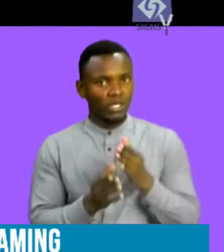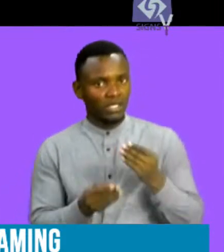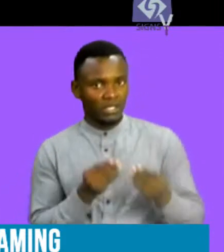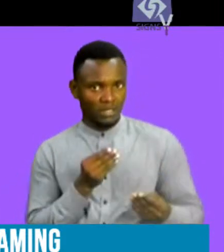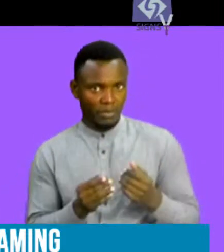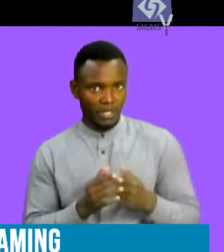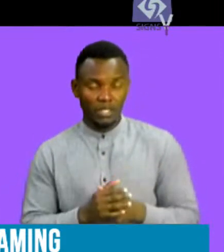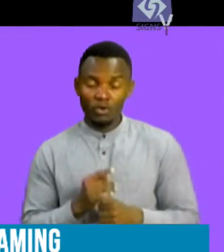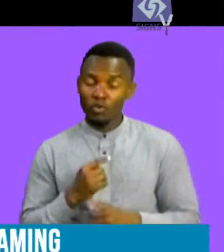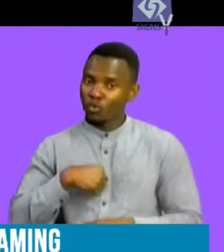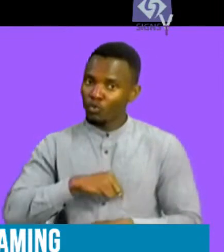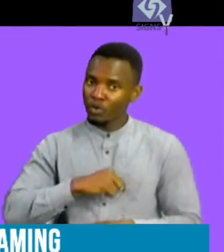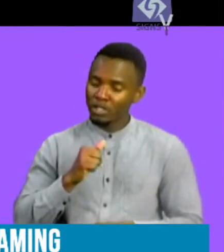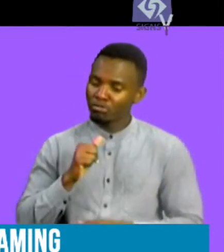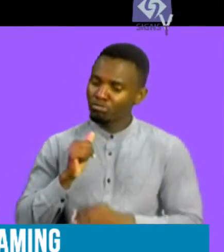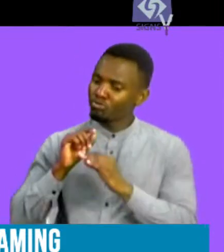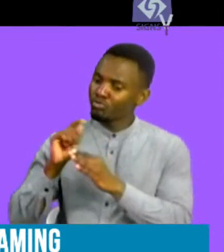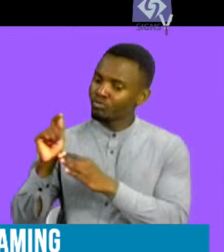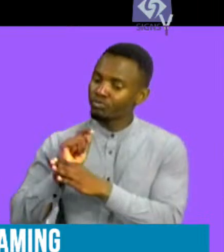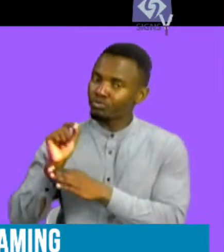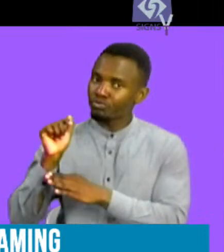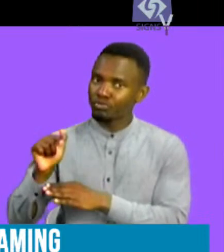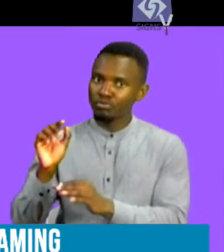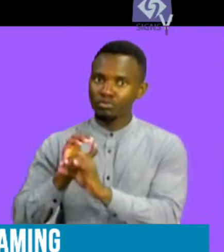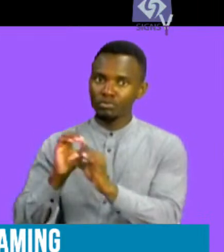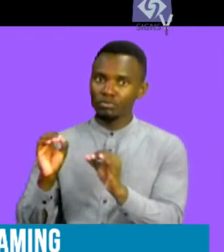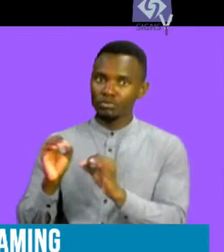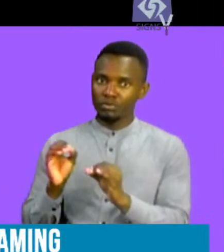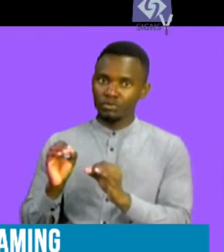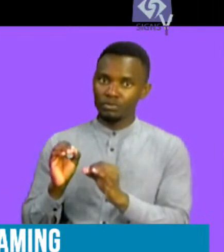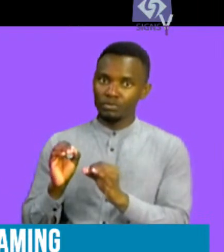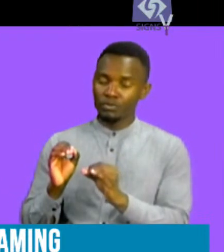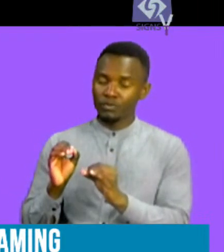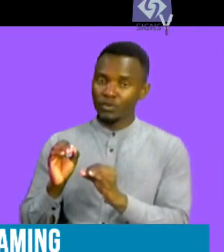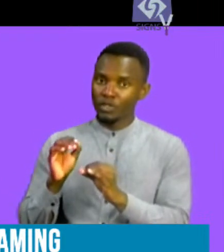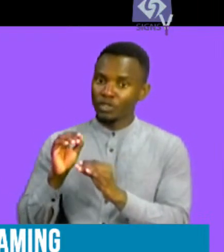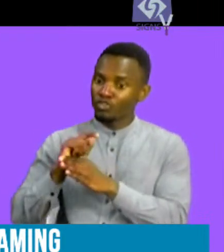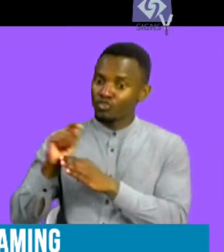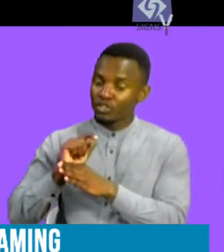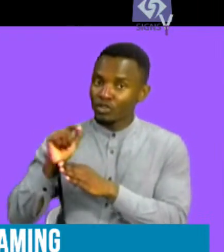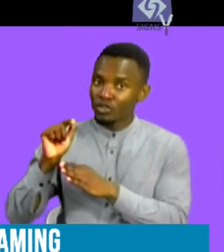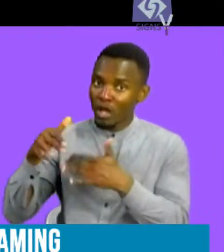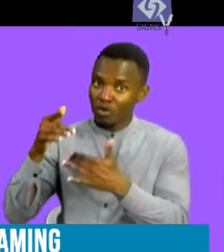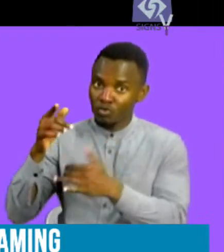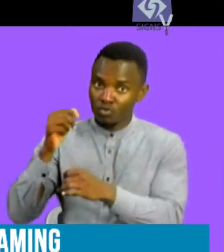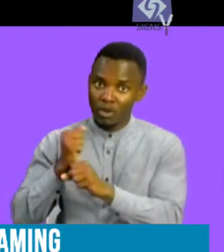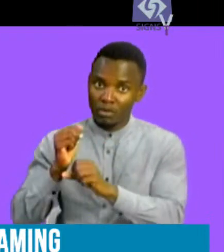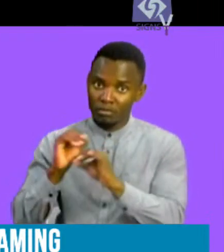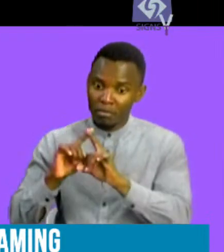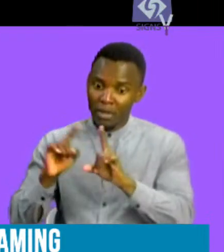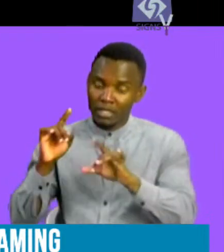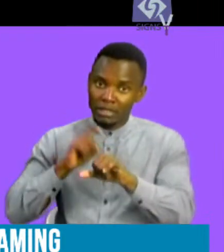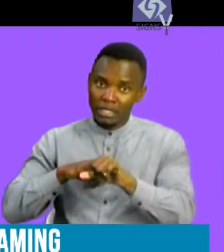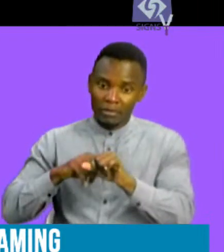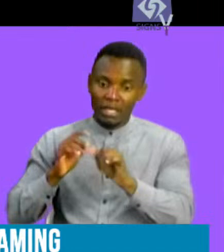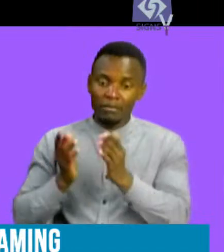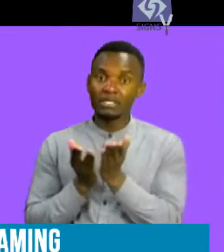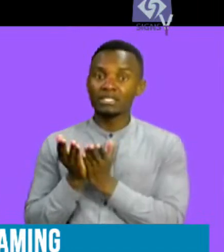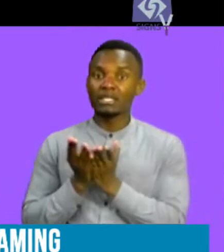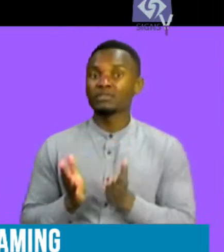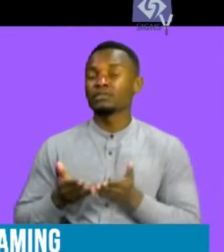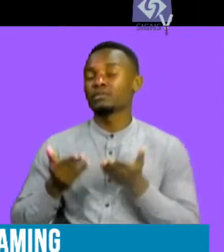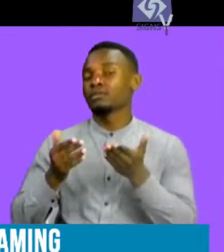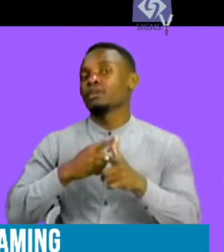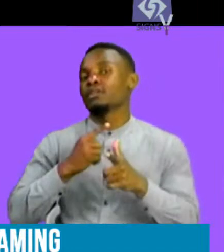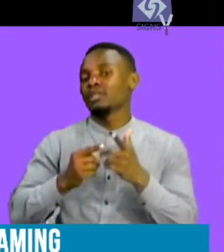train you on your profession, but when you are delivering your service, how do you handle this person with disabilities? And that's what we have